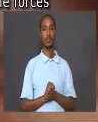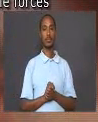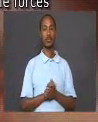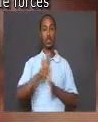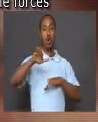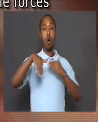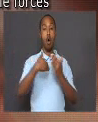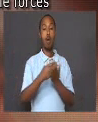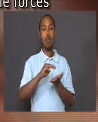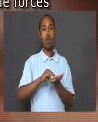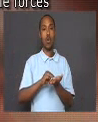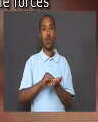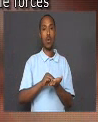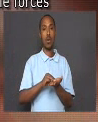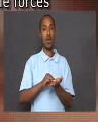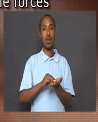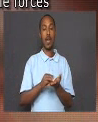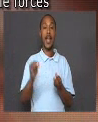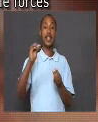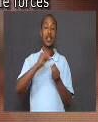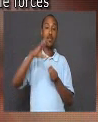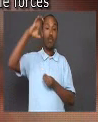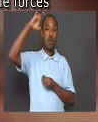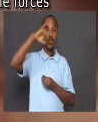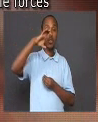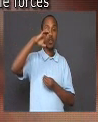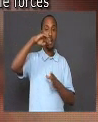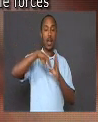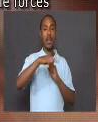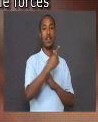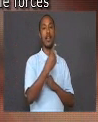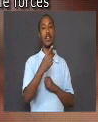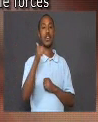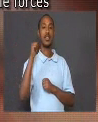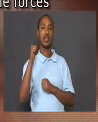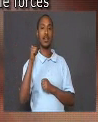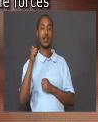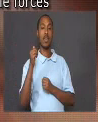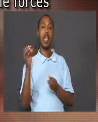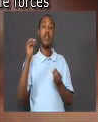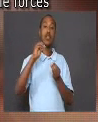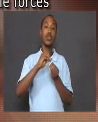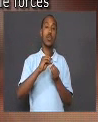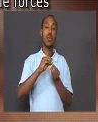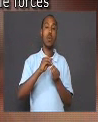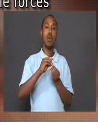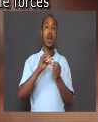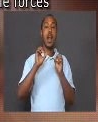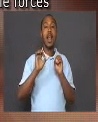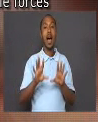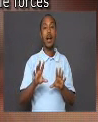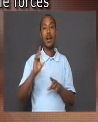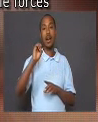All molecules exert forces on each other, even those that lack